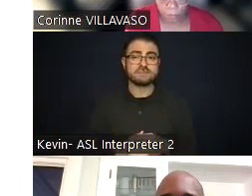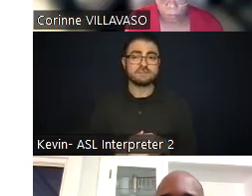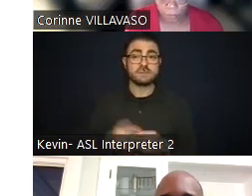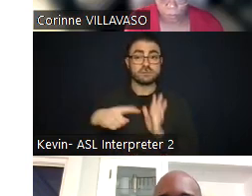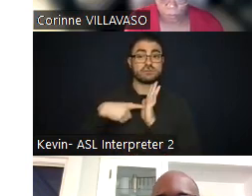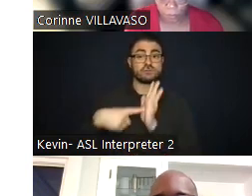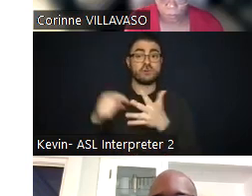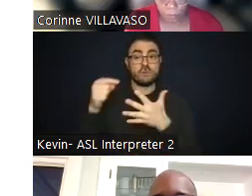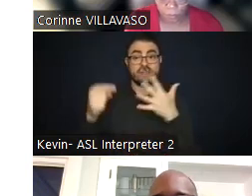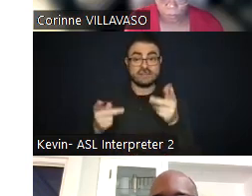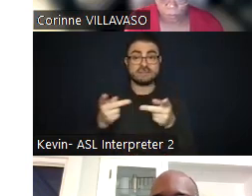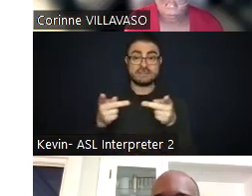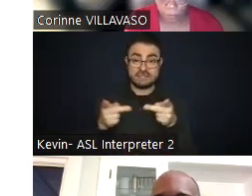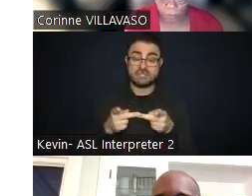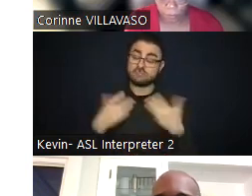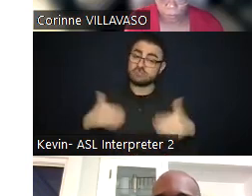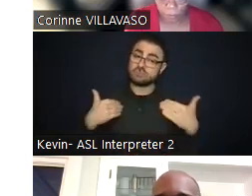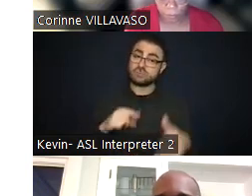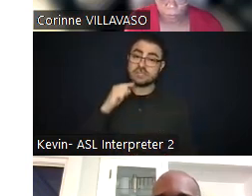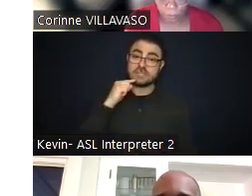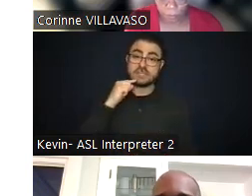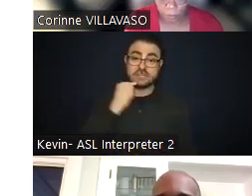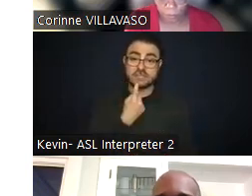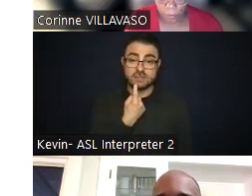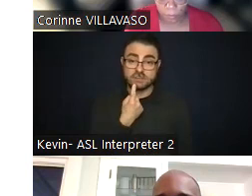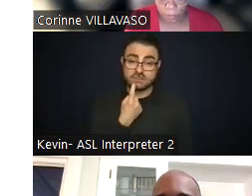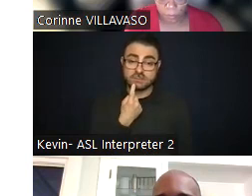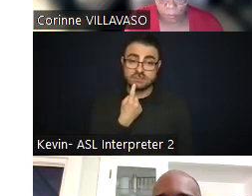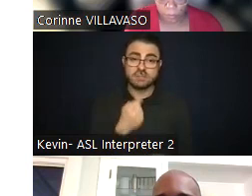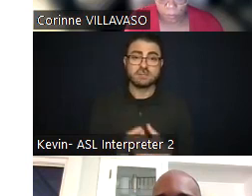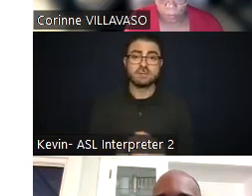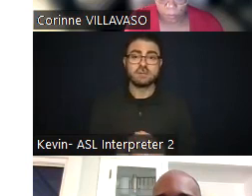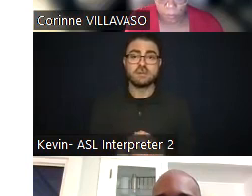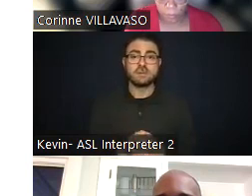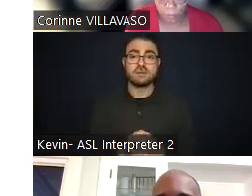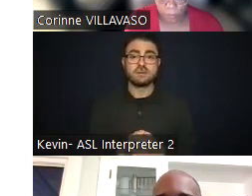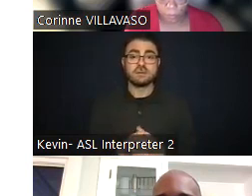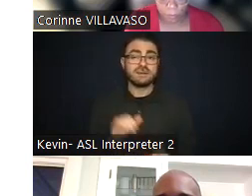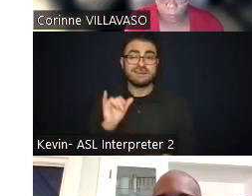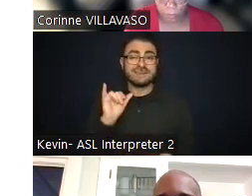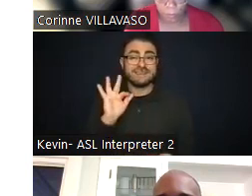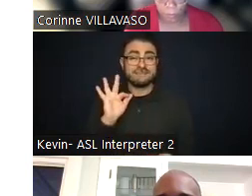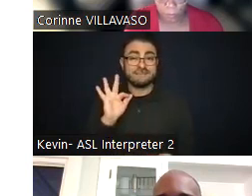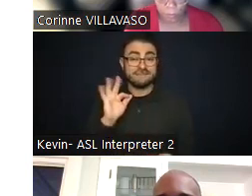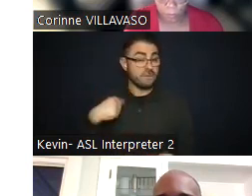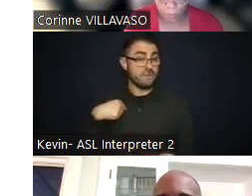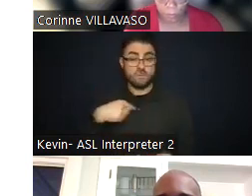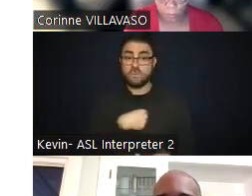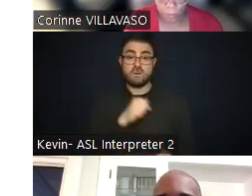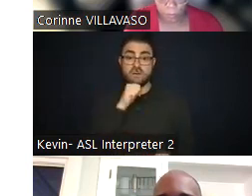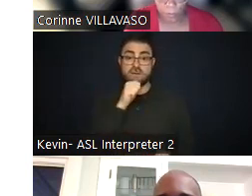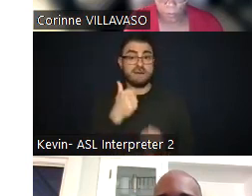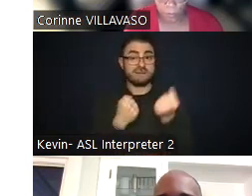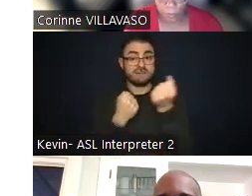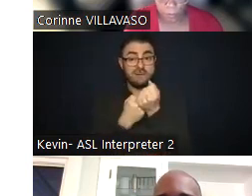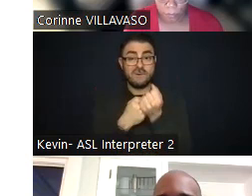positions are very serious. And if we don't support the board